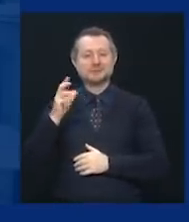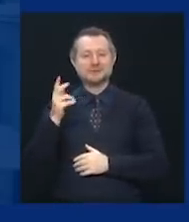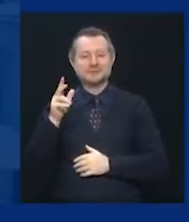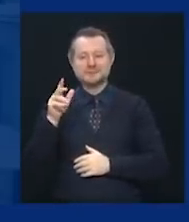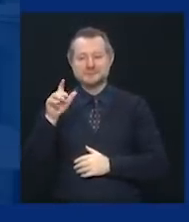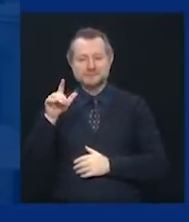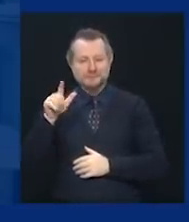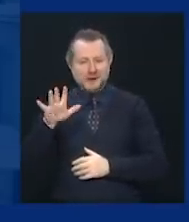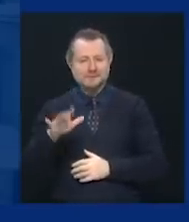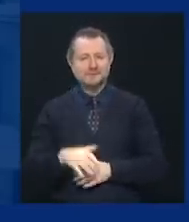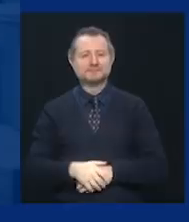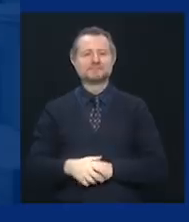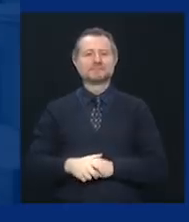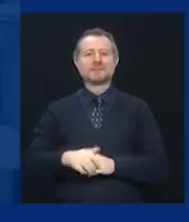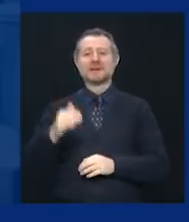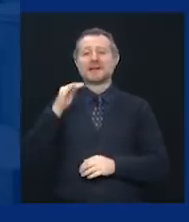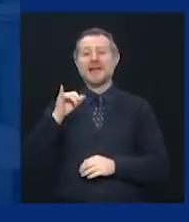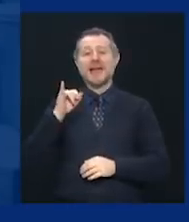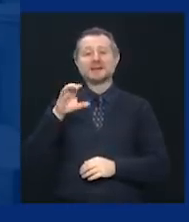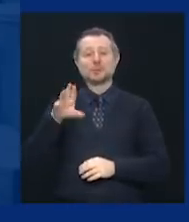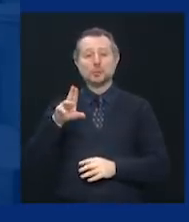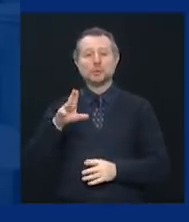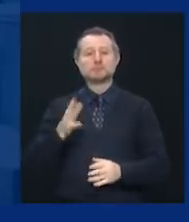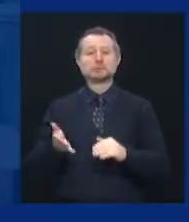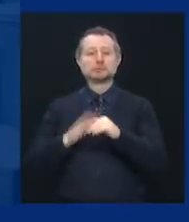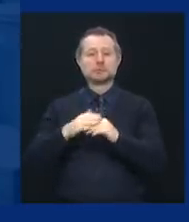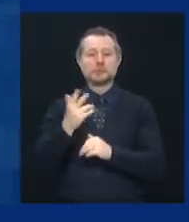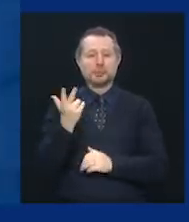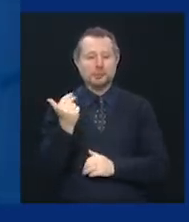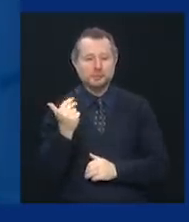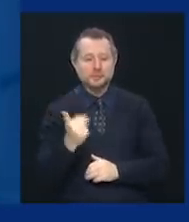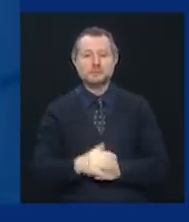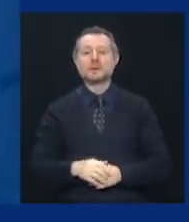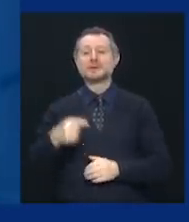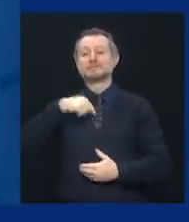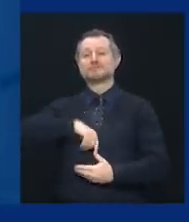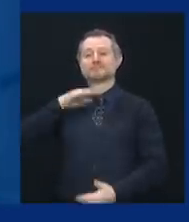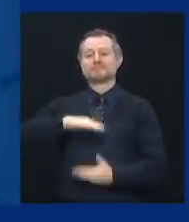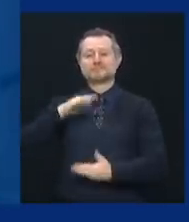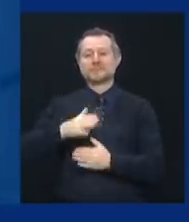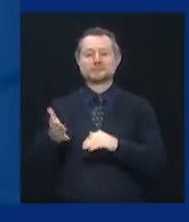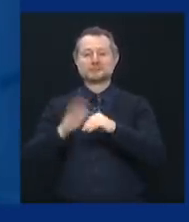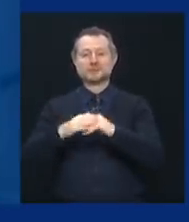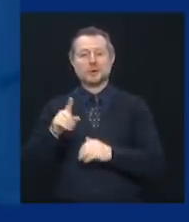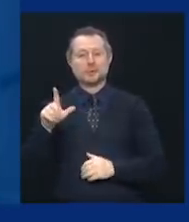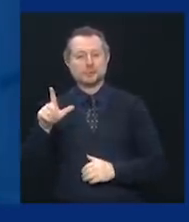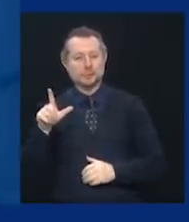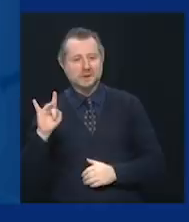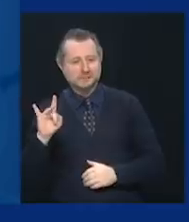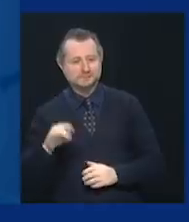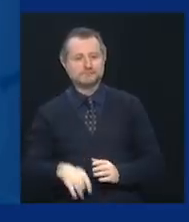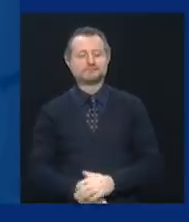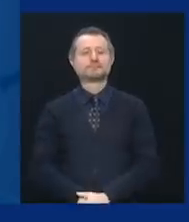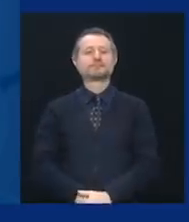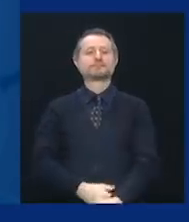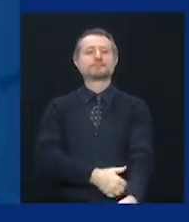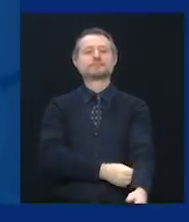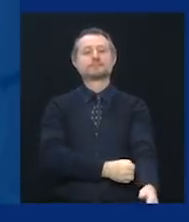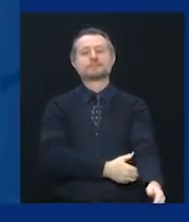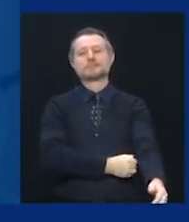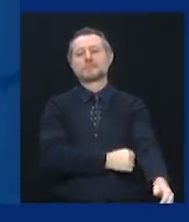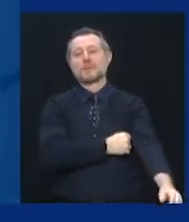925. ICU is plus 13. Intubations is plus 28. If you look around the state, there's